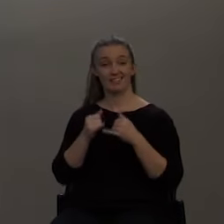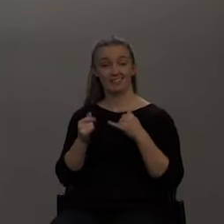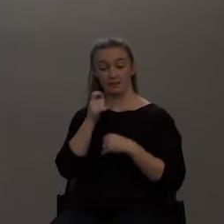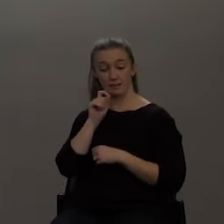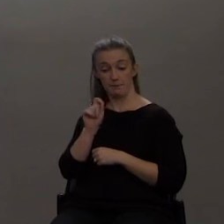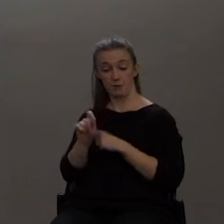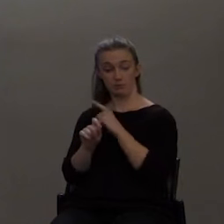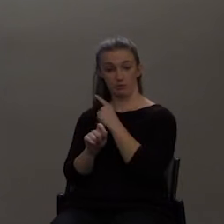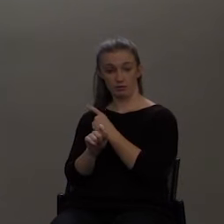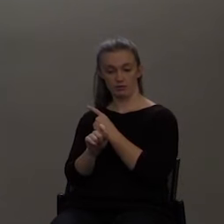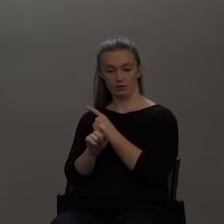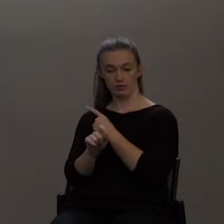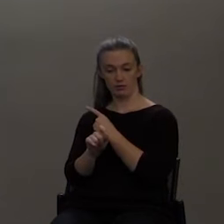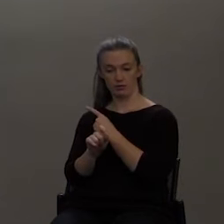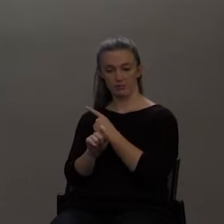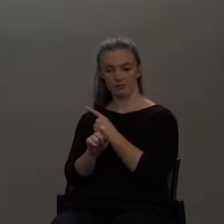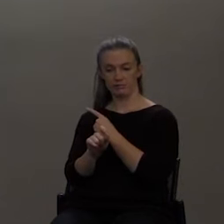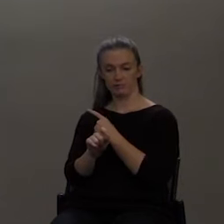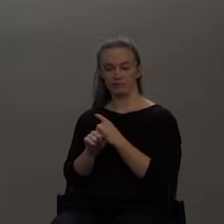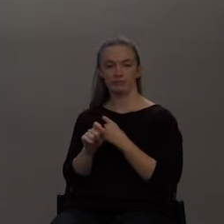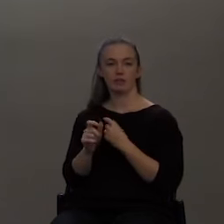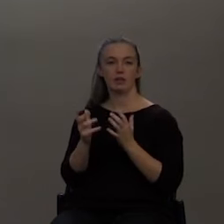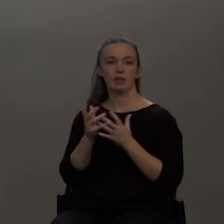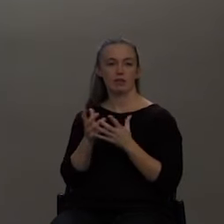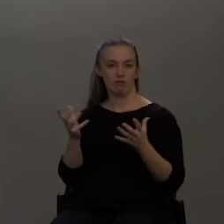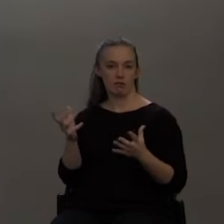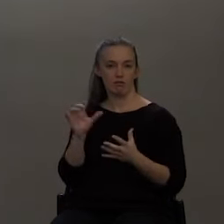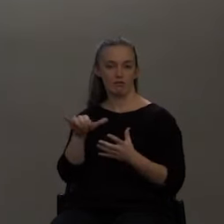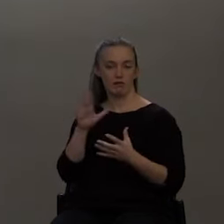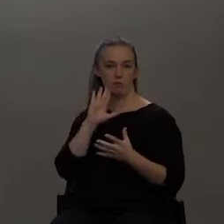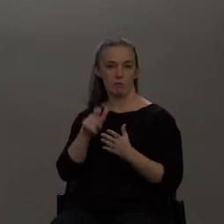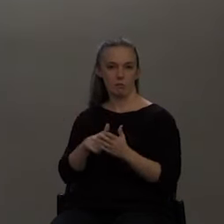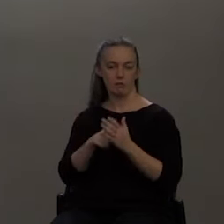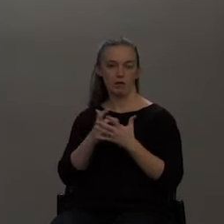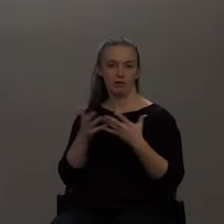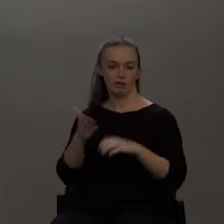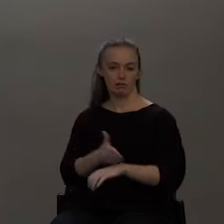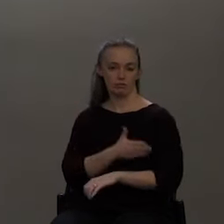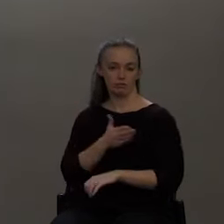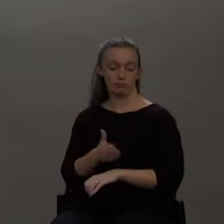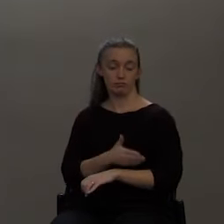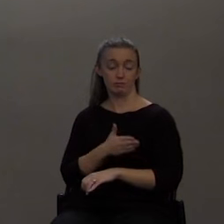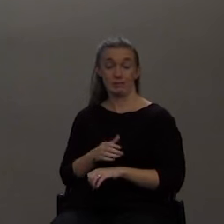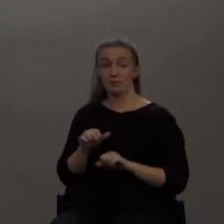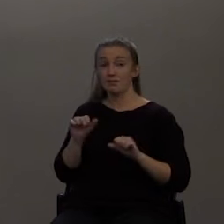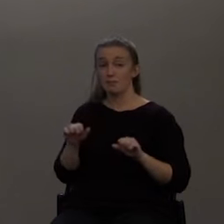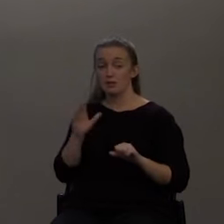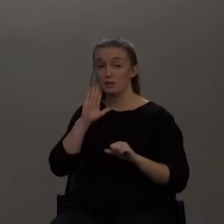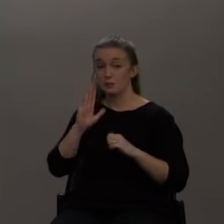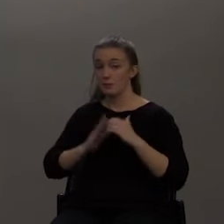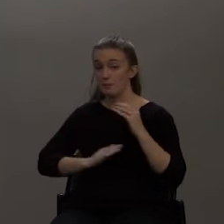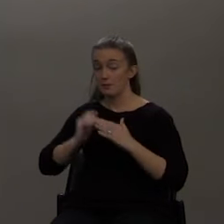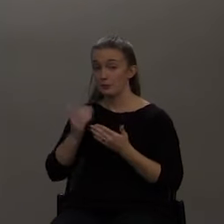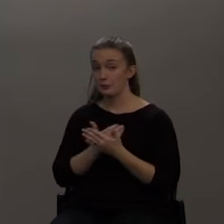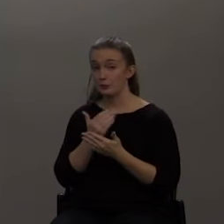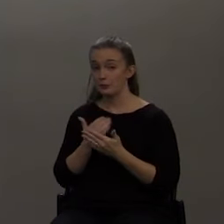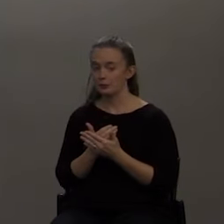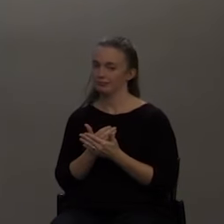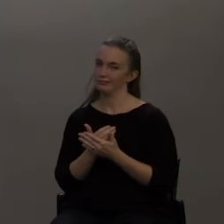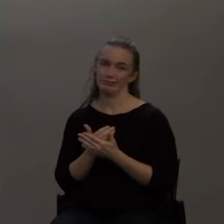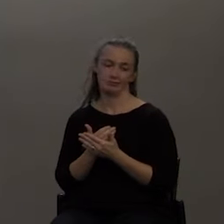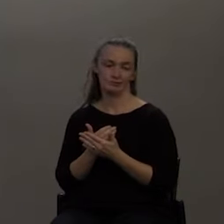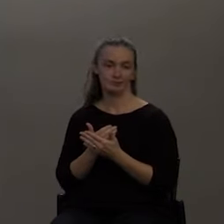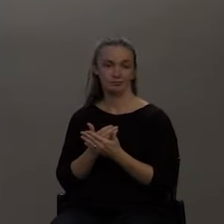bullet is, a lot of it is also going to require some substantial rehabilitation. The likelihood of putting new construction out there is probably very low, but there are some